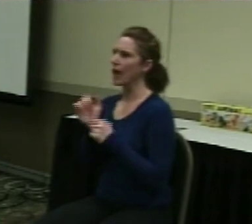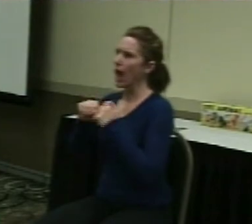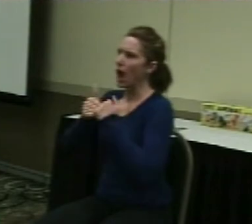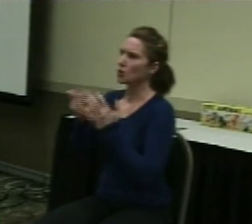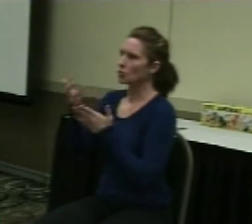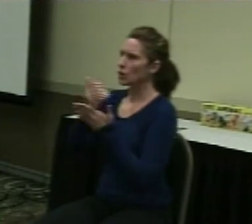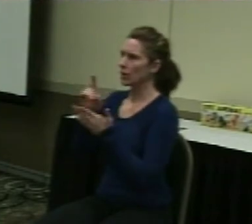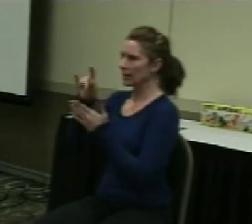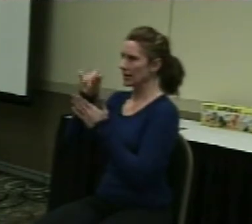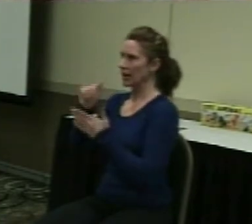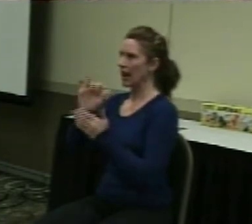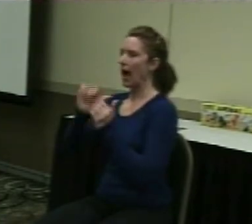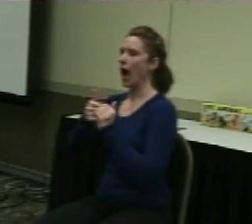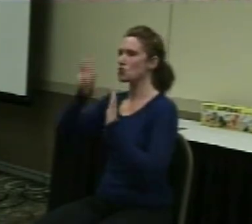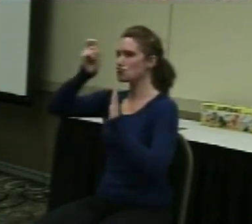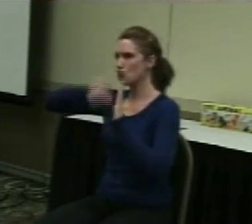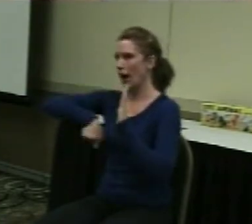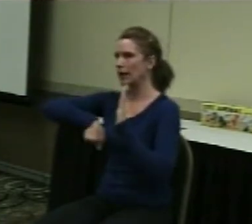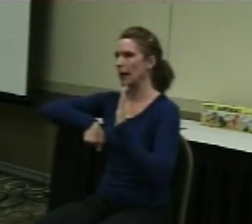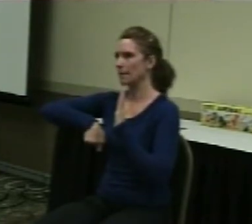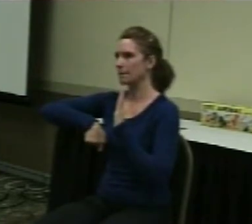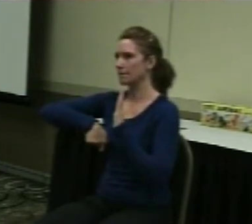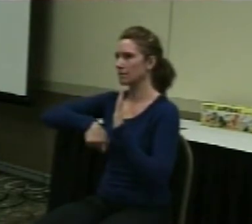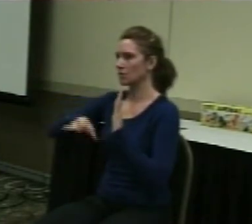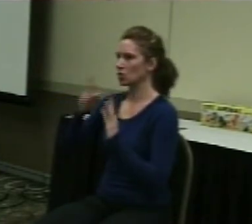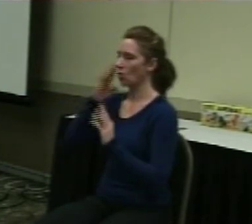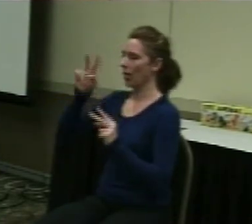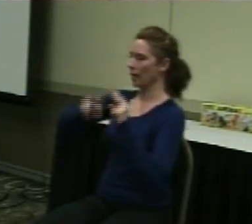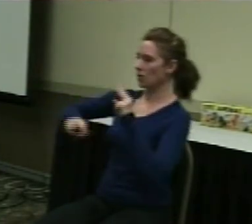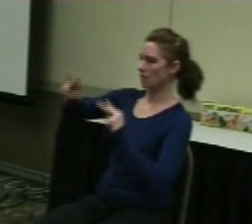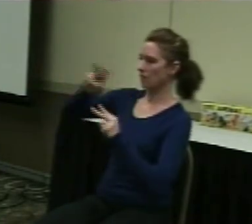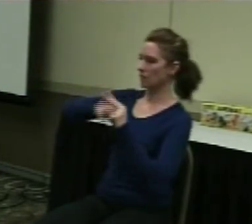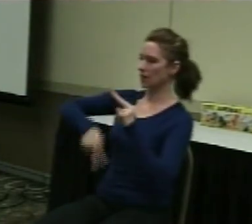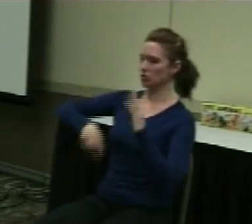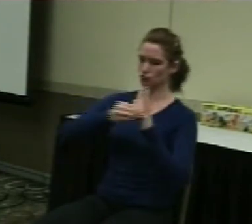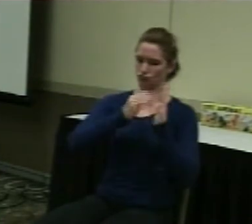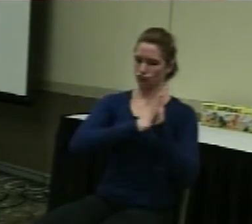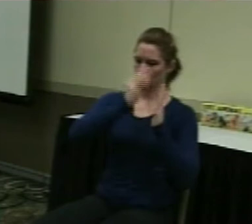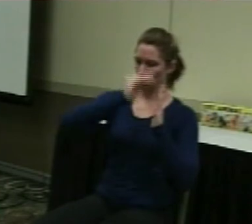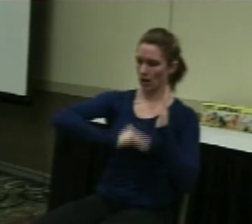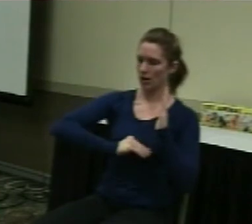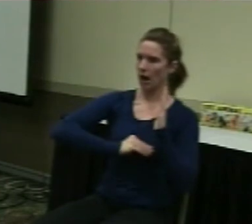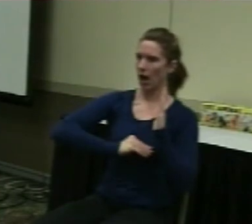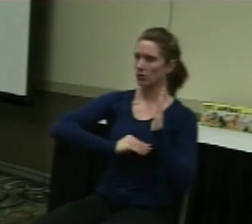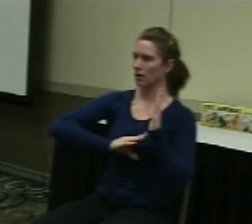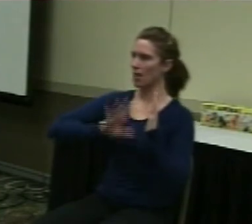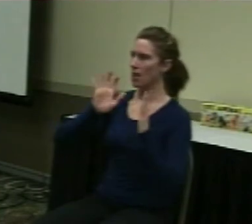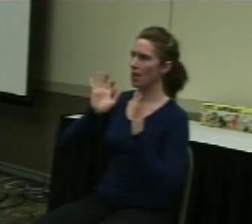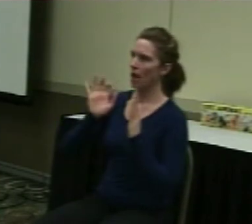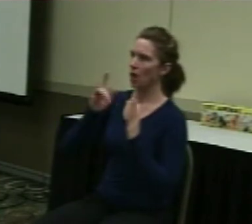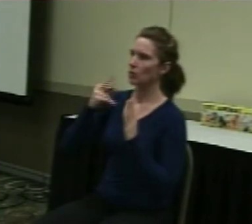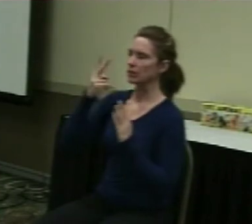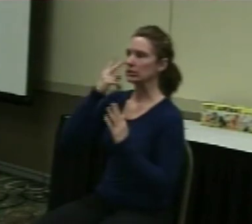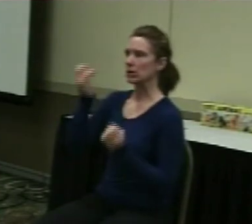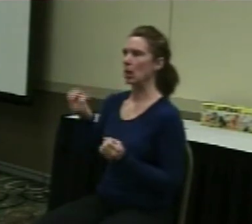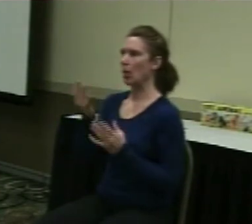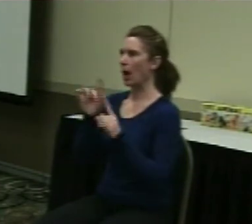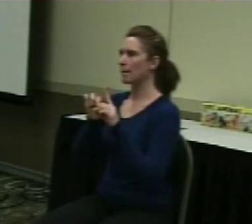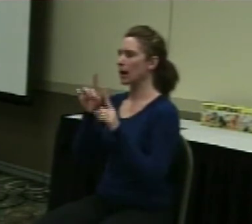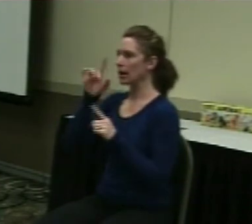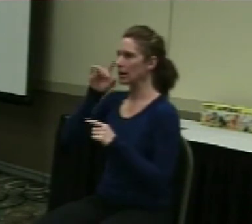you write it up. The observations as a main data, because we see so much, but I